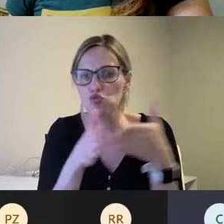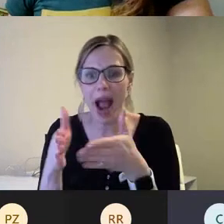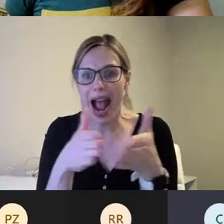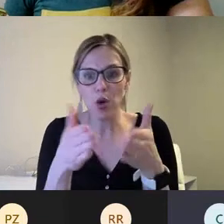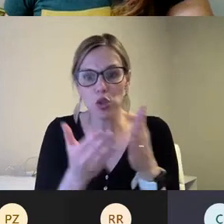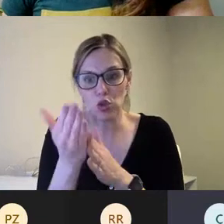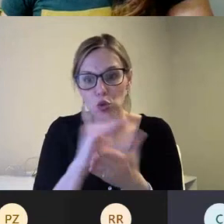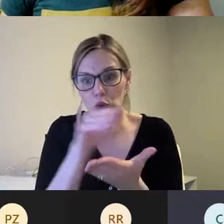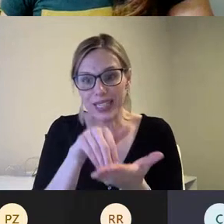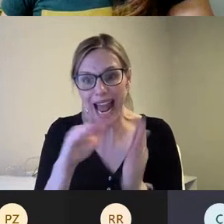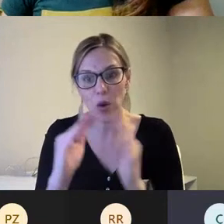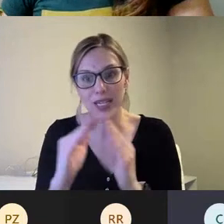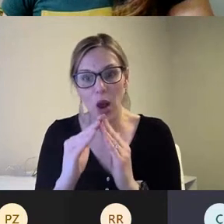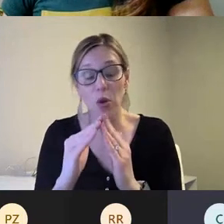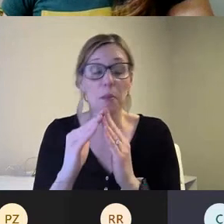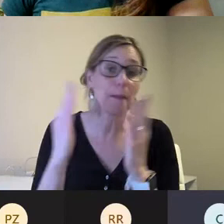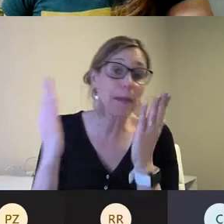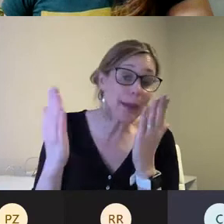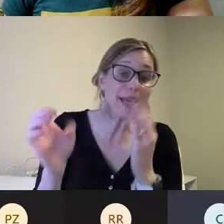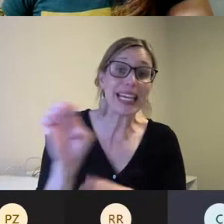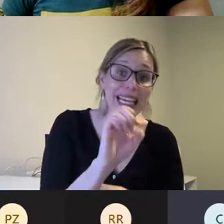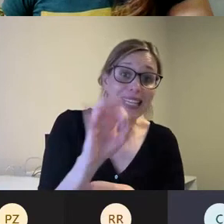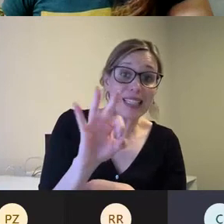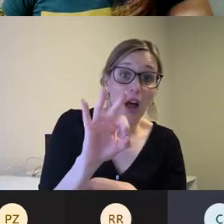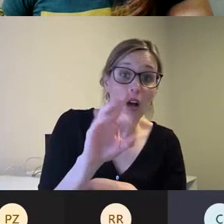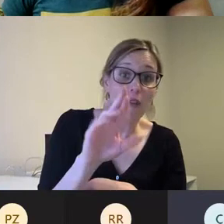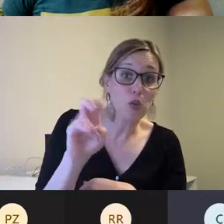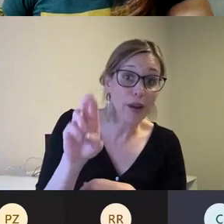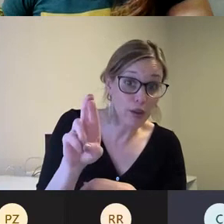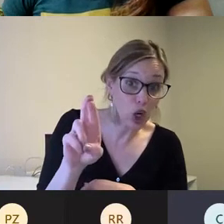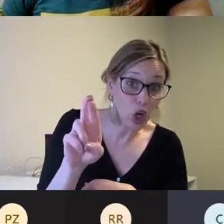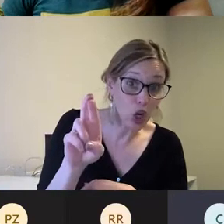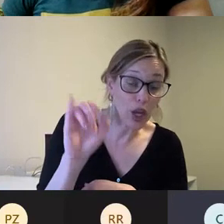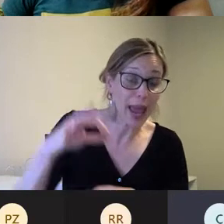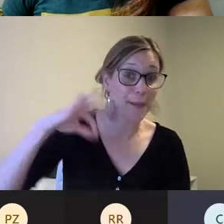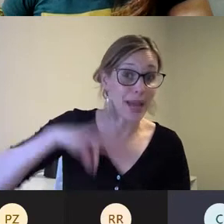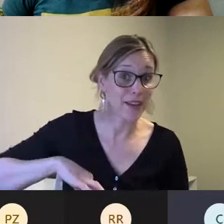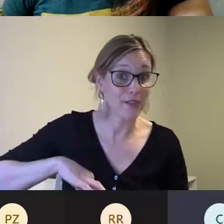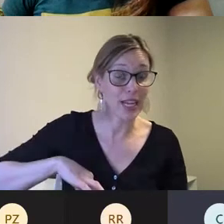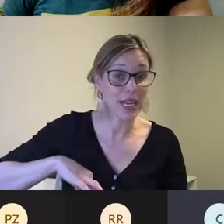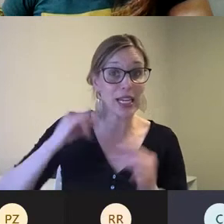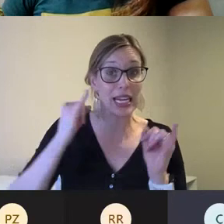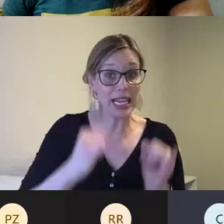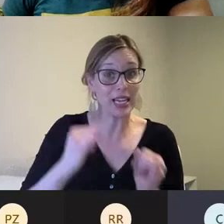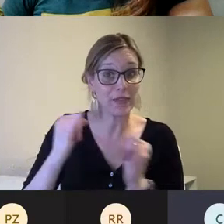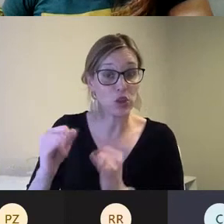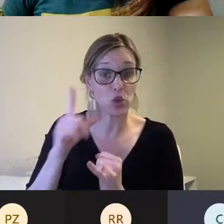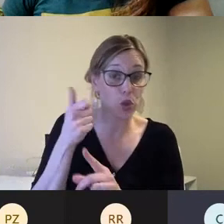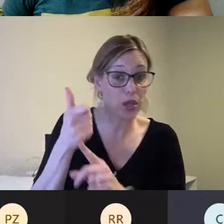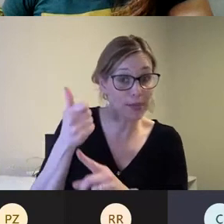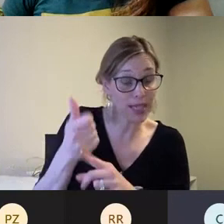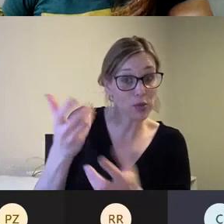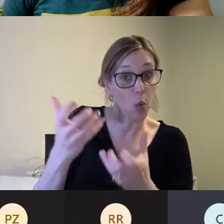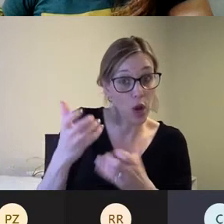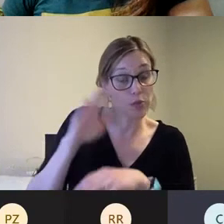perhaps east of the river, that serves those individuals who essentially want to be on the